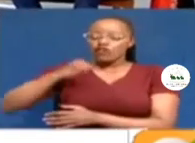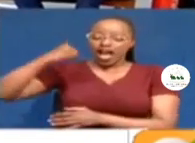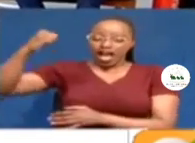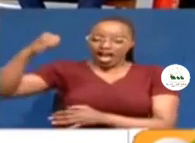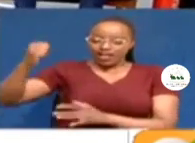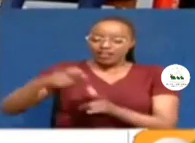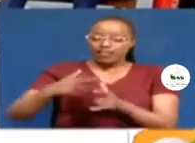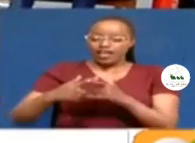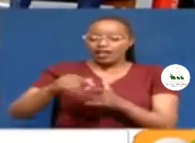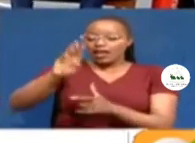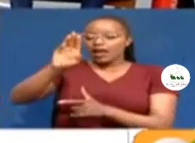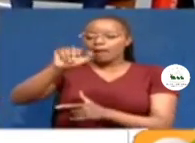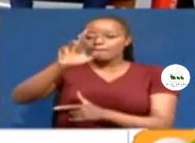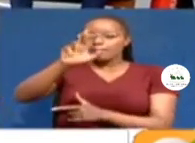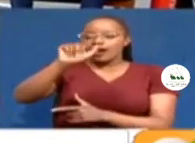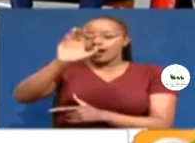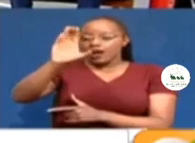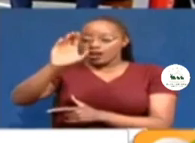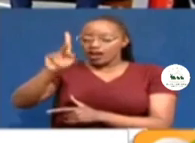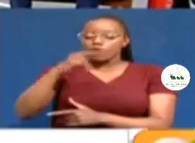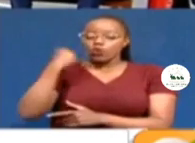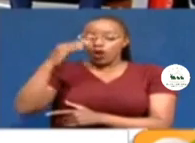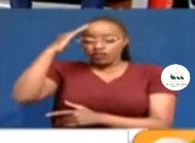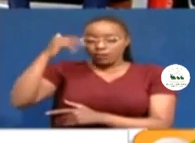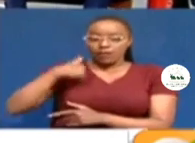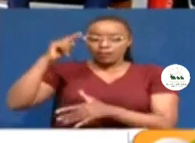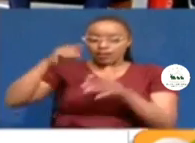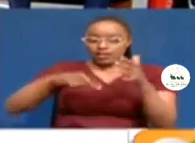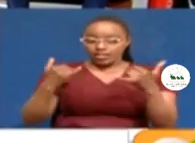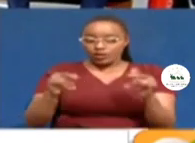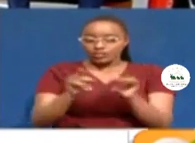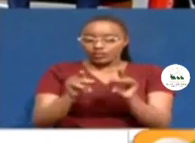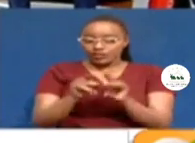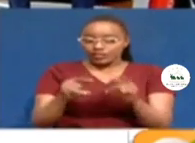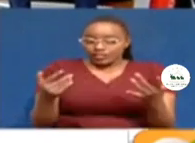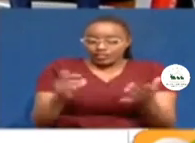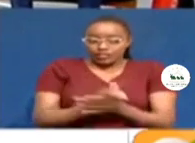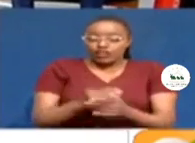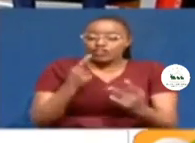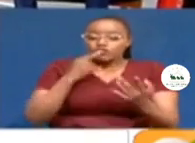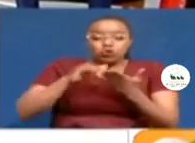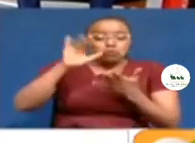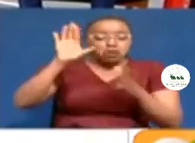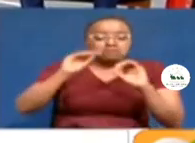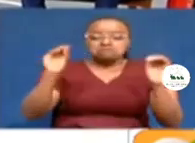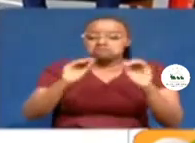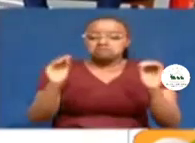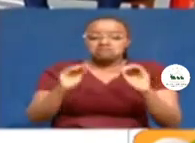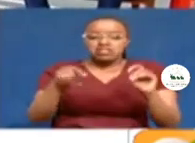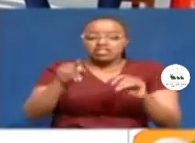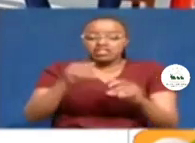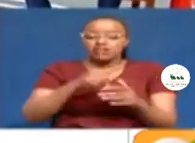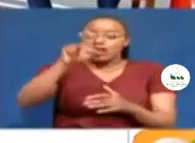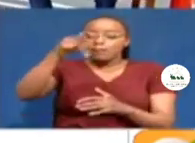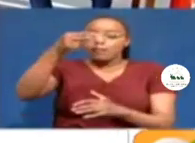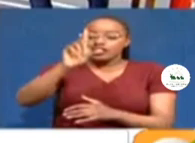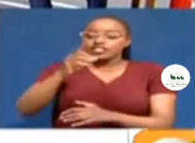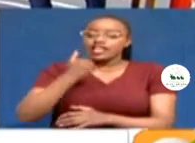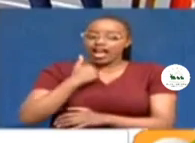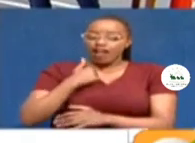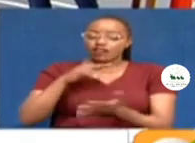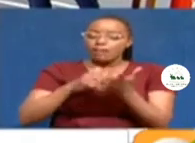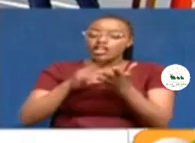end, and Barack Maluka, who has reminded me just now, actually, he doesn't talk very much. He's a PhD now,